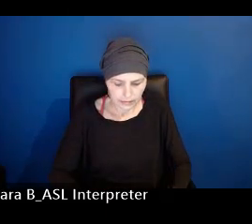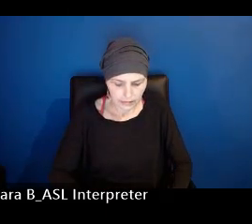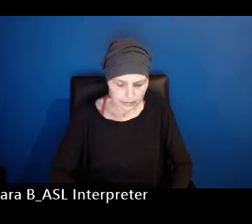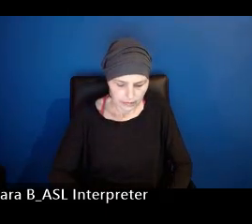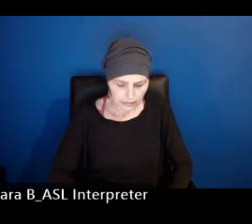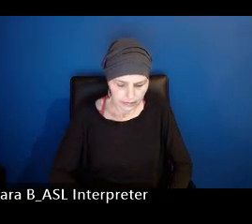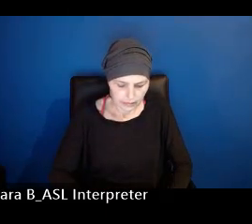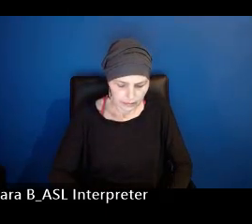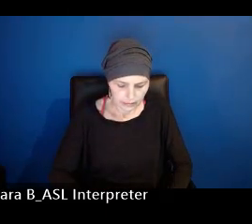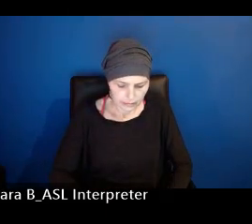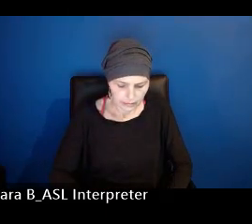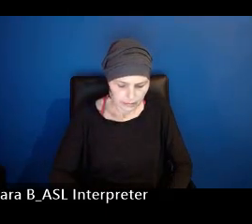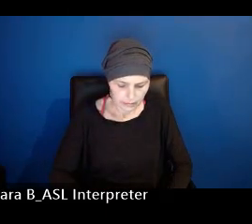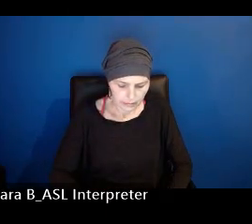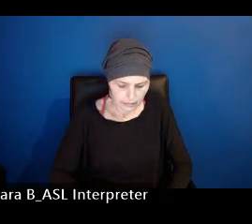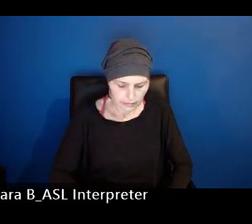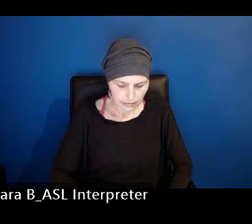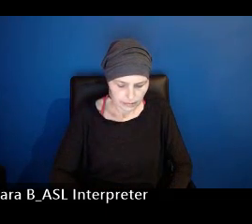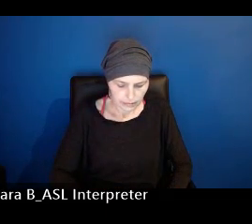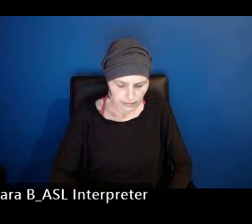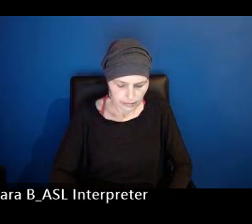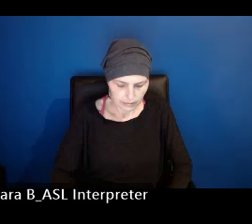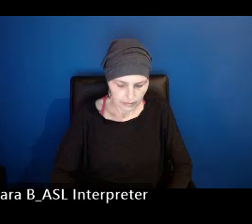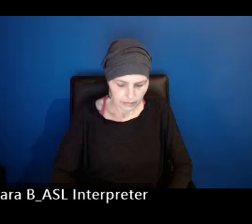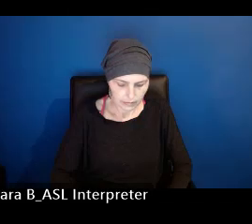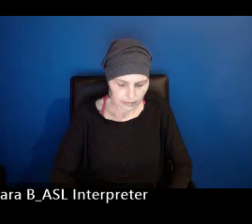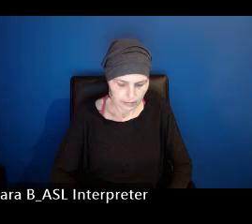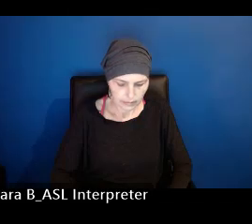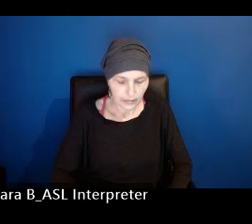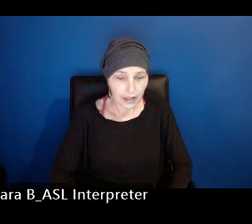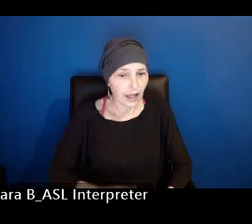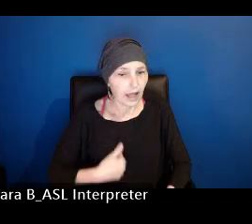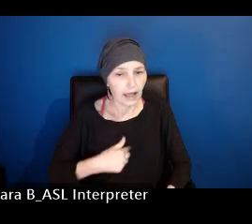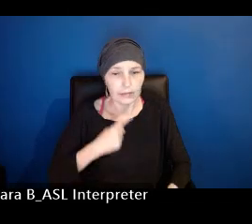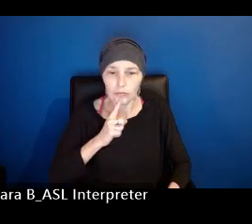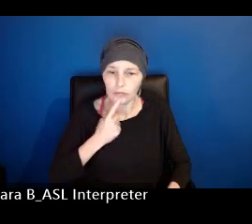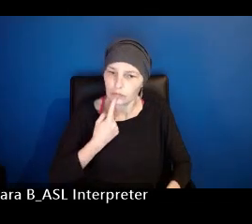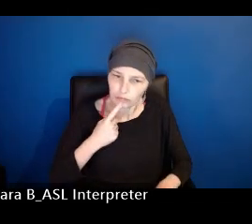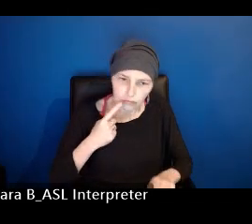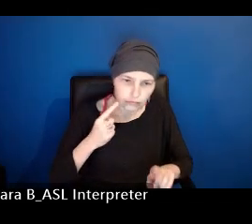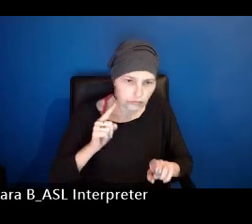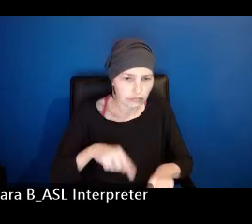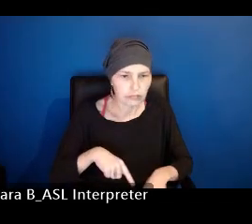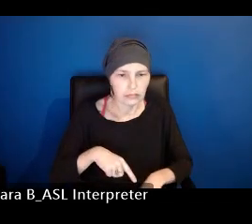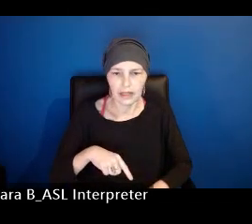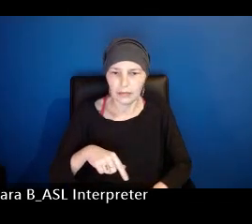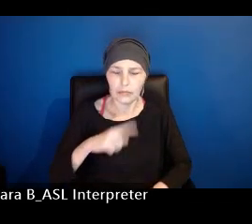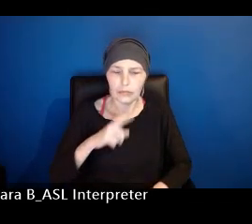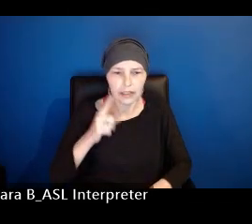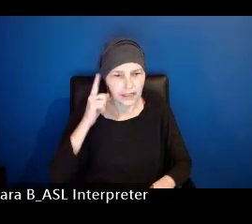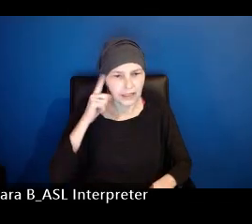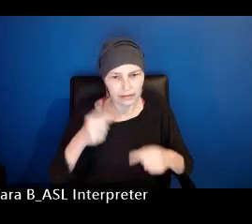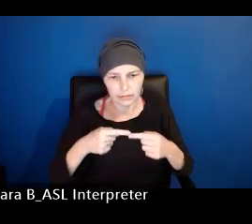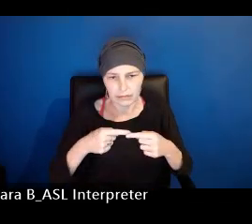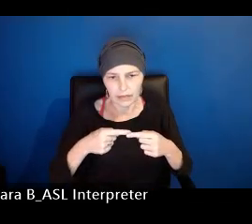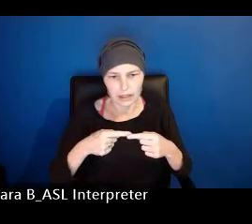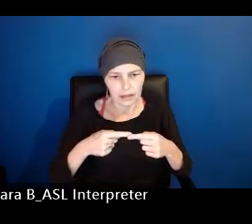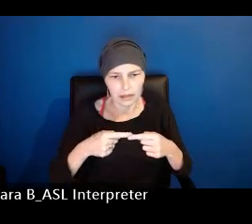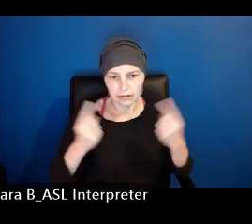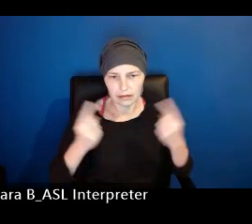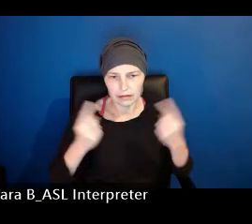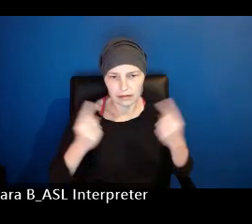couple things. I'm adamantly opposed to this. I don't understand how the state of California thinks that taking one of